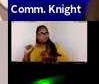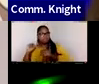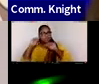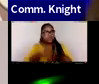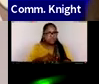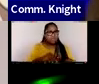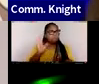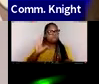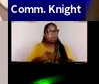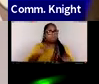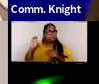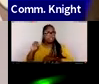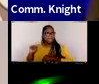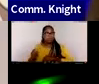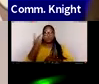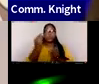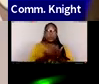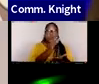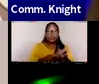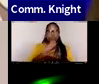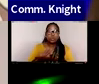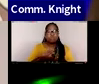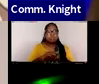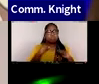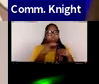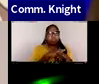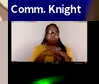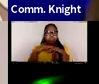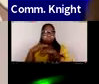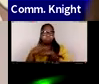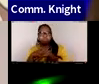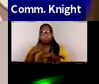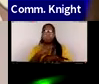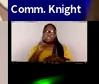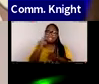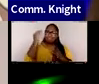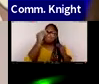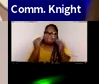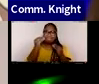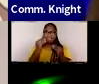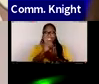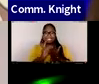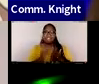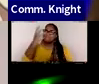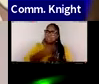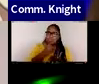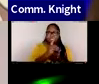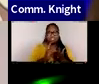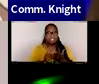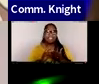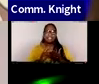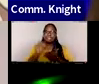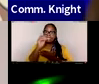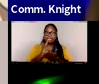Those two new schools are crowded. What we need is thoughtful design. We need beautiful design. We need design that is in